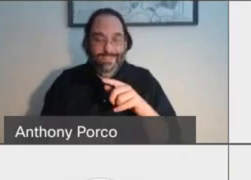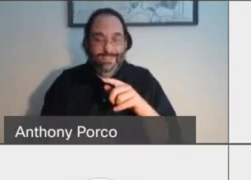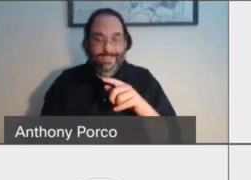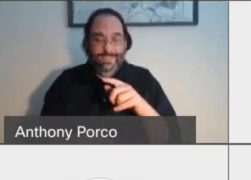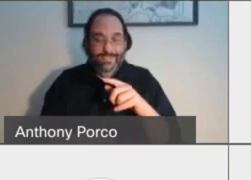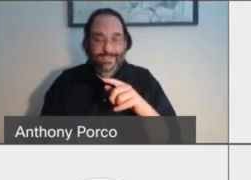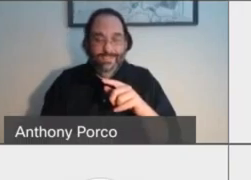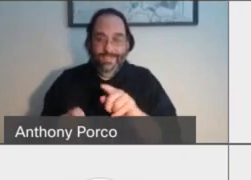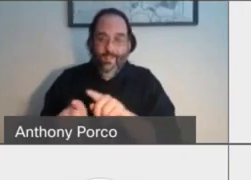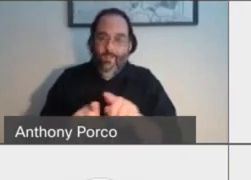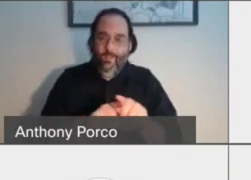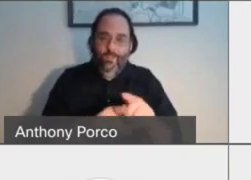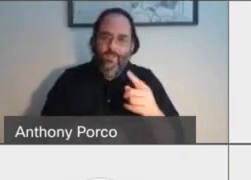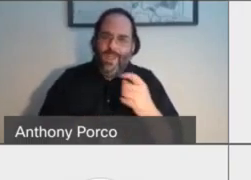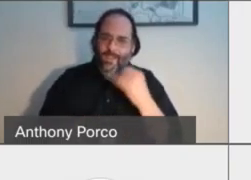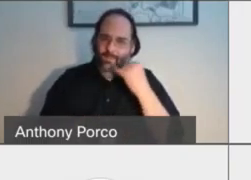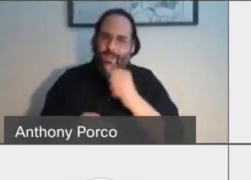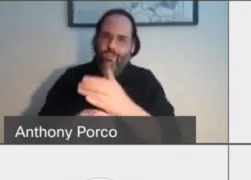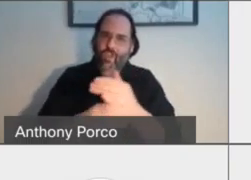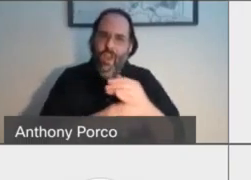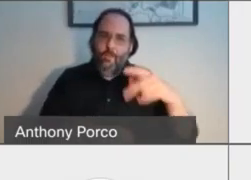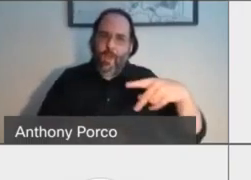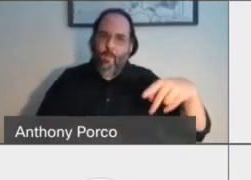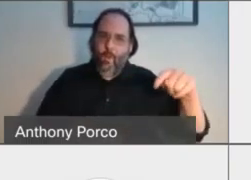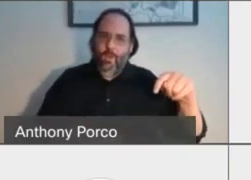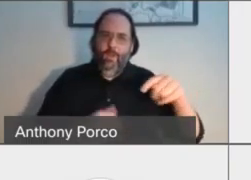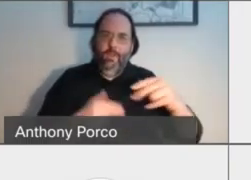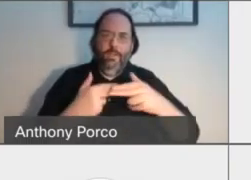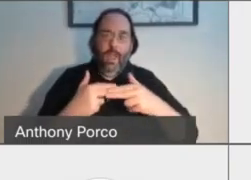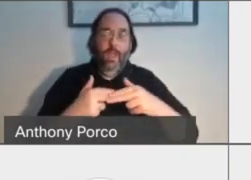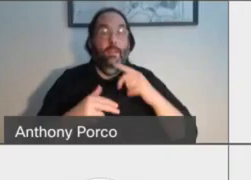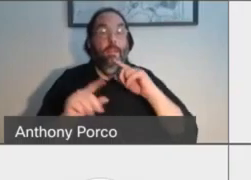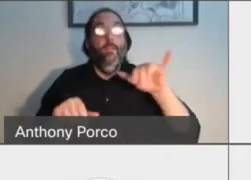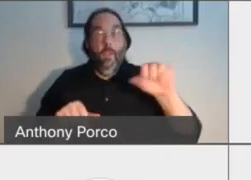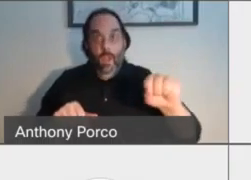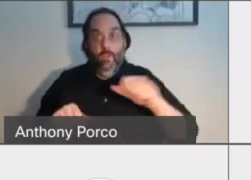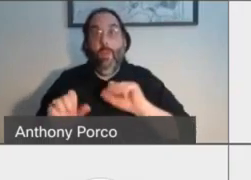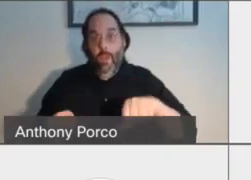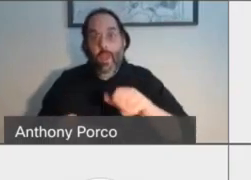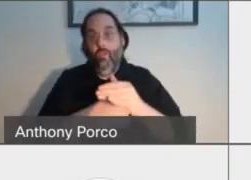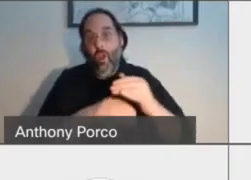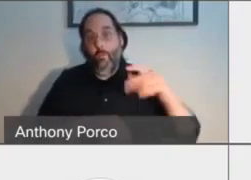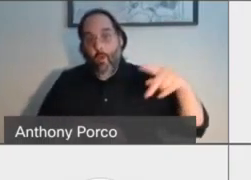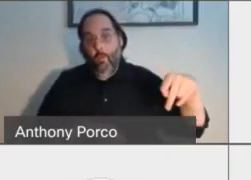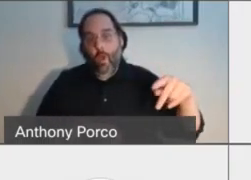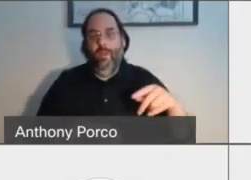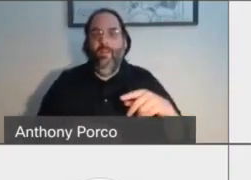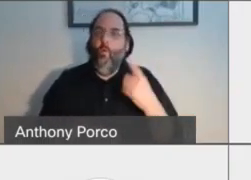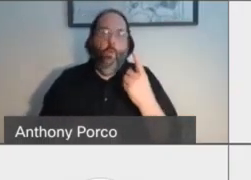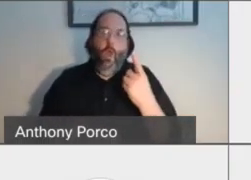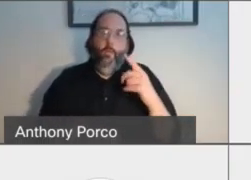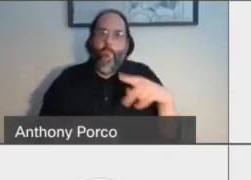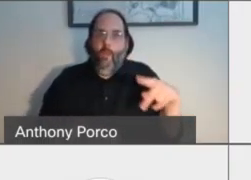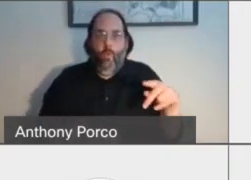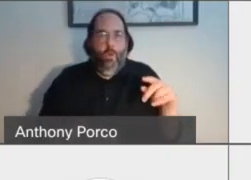someone also asked about if we can share the PowerPoint. Yes, we can. It's just one PowerPoint. So